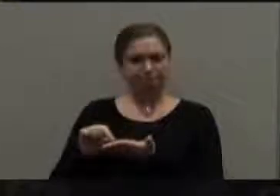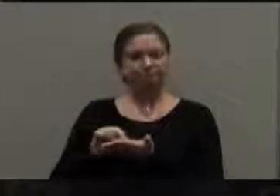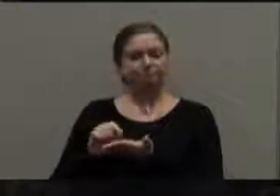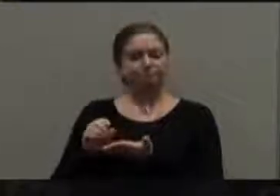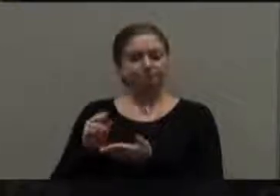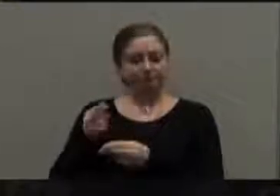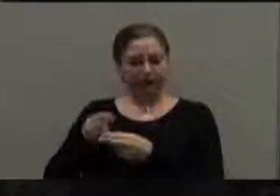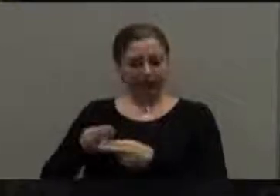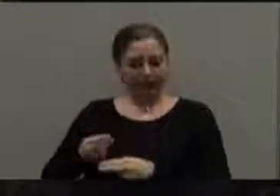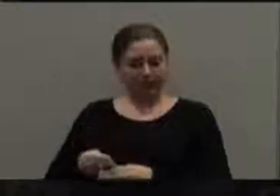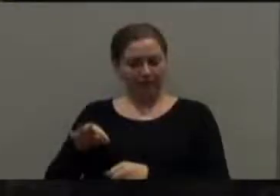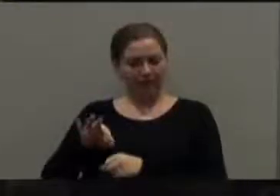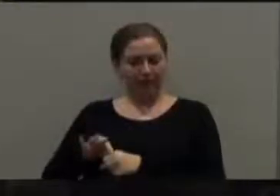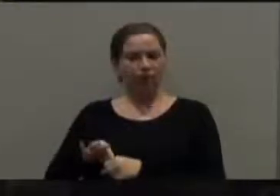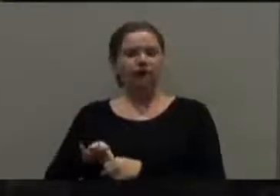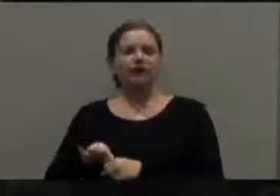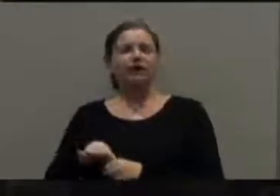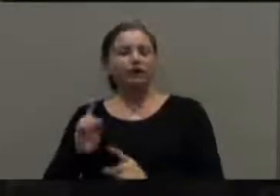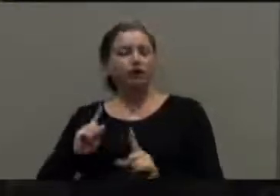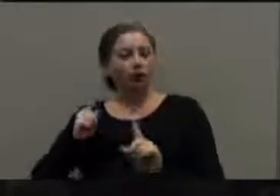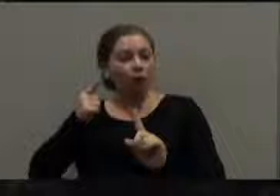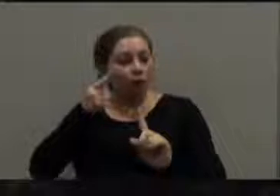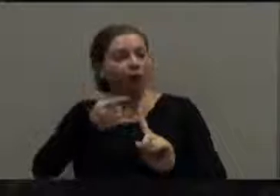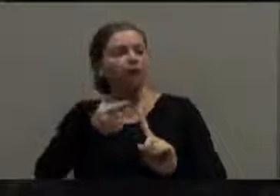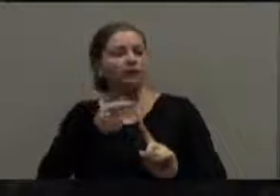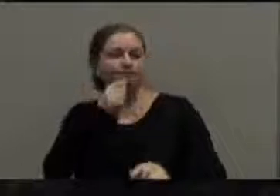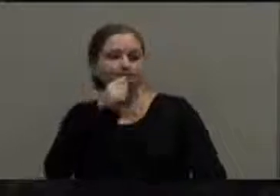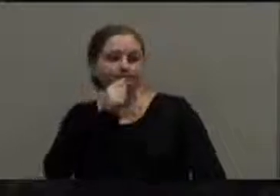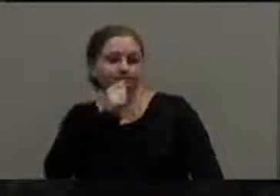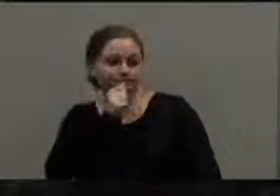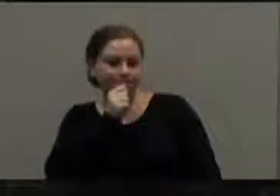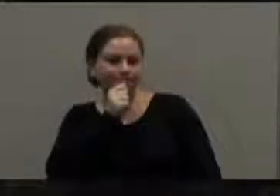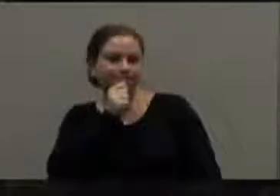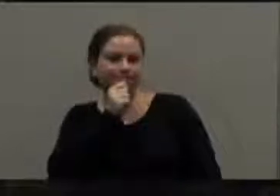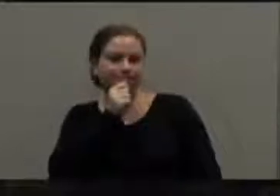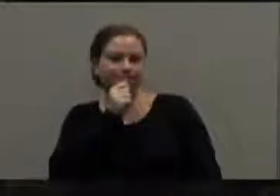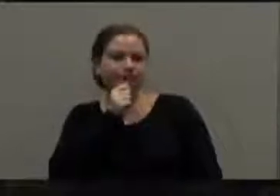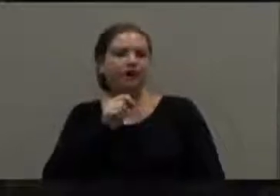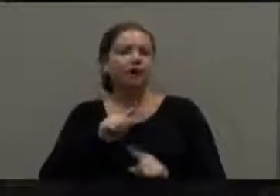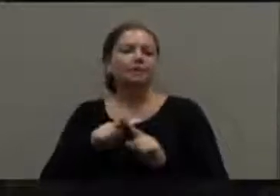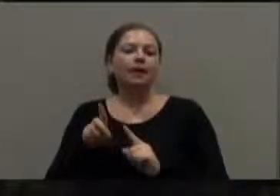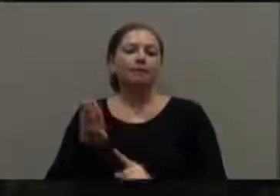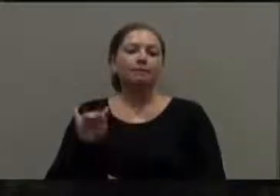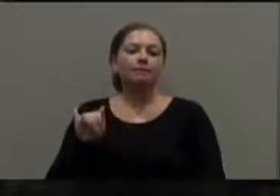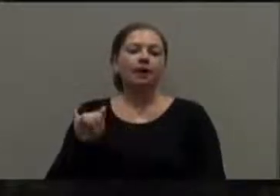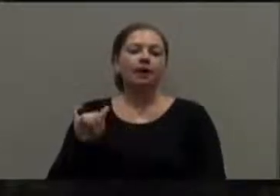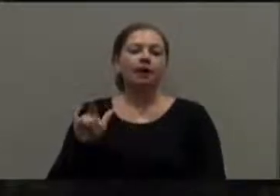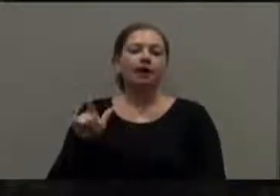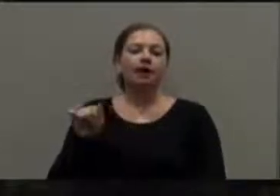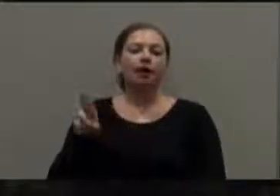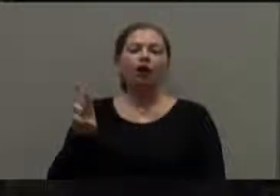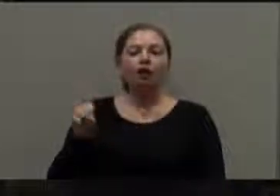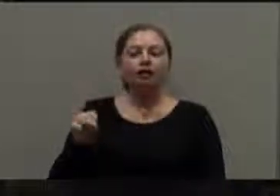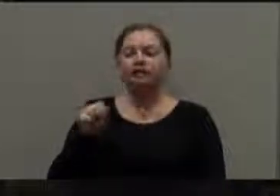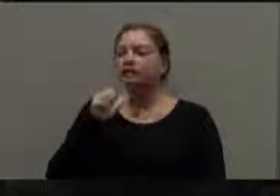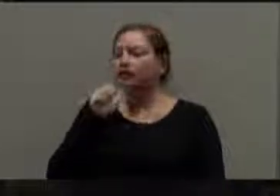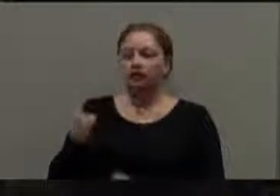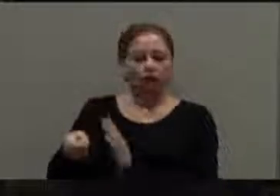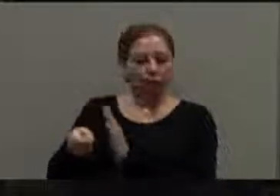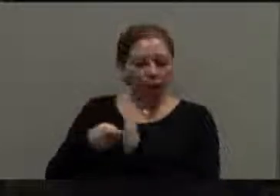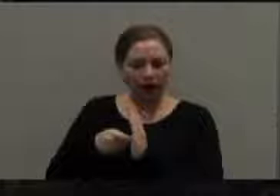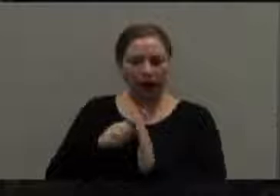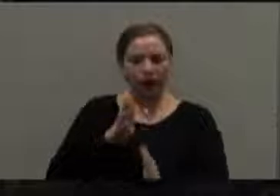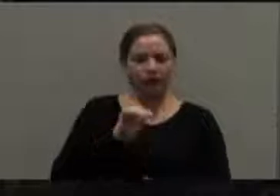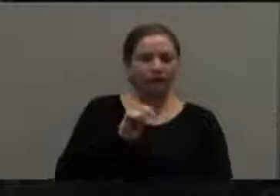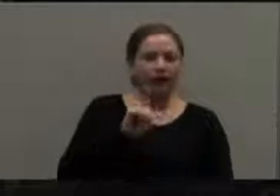object of this form of voting is secrecy. Where the bylaws do not require the vote to be by ballot, it can be ordered by a